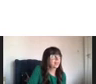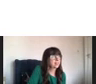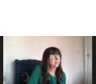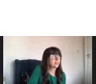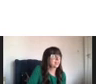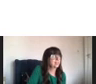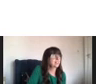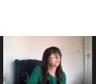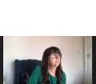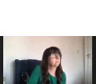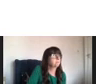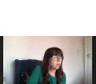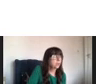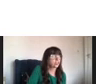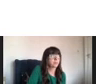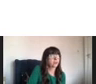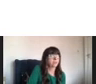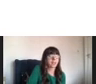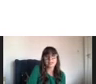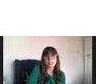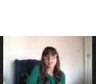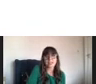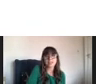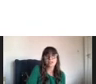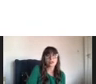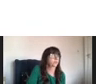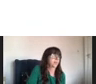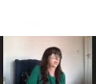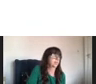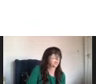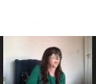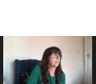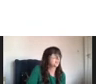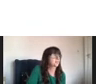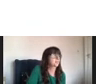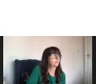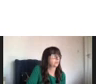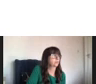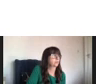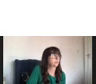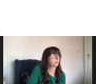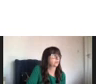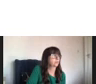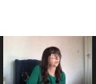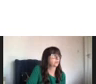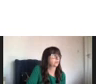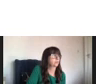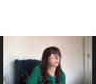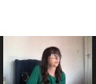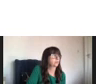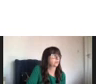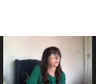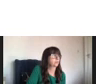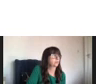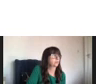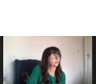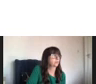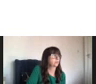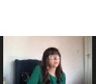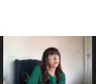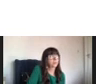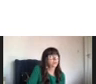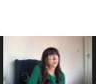That part of my identity, the largest part of my identity, is not protected, and that's a difficulty for deaf people.